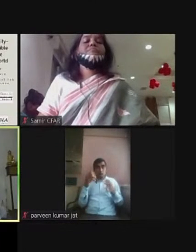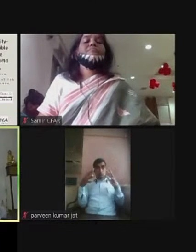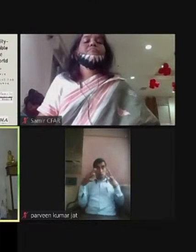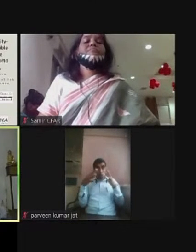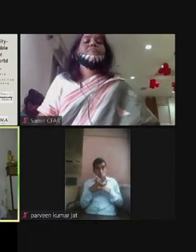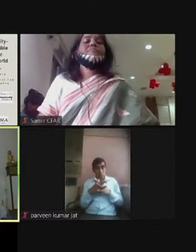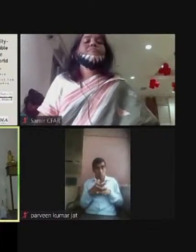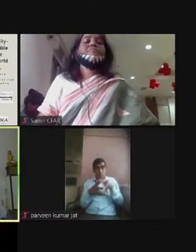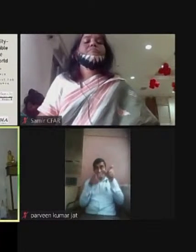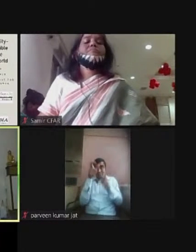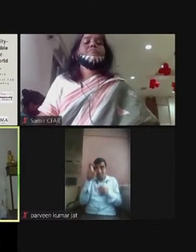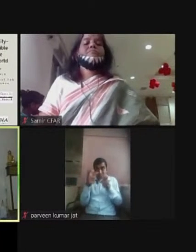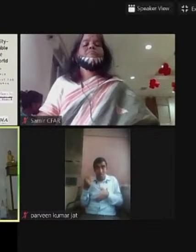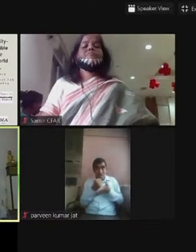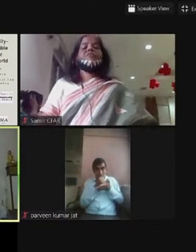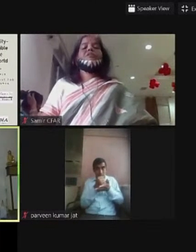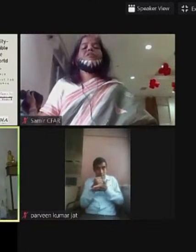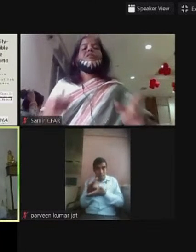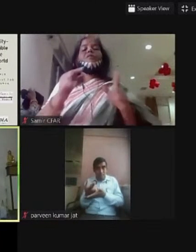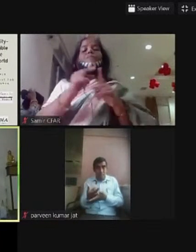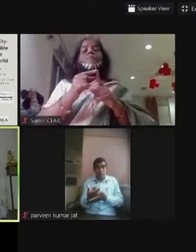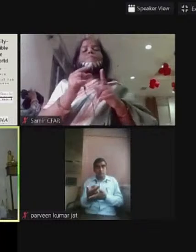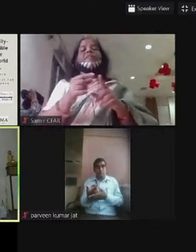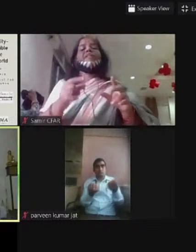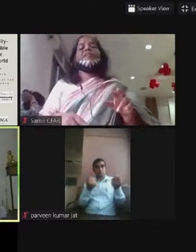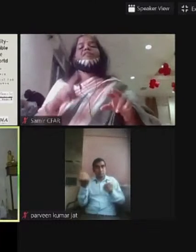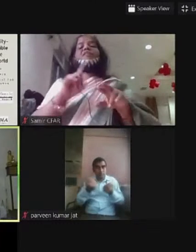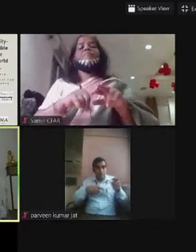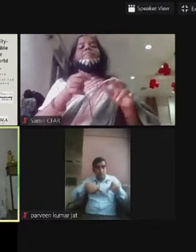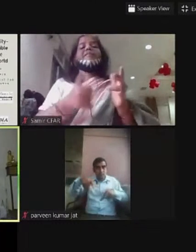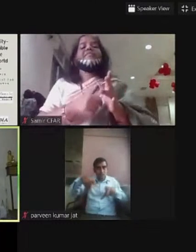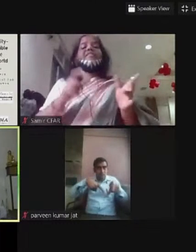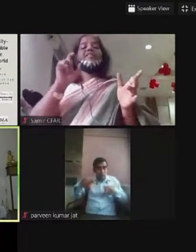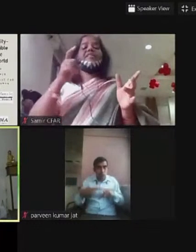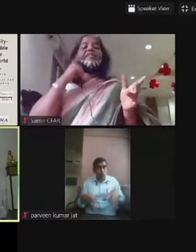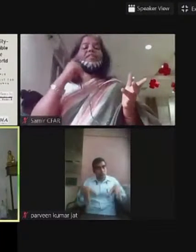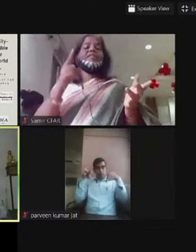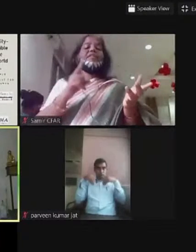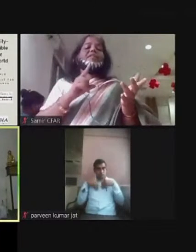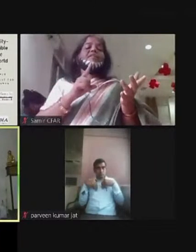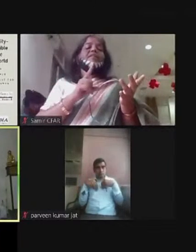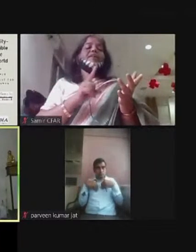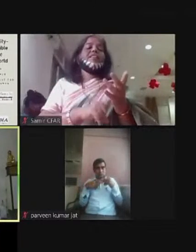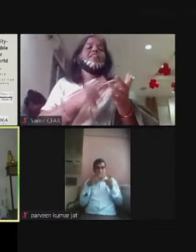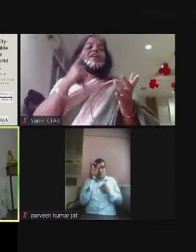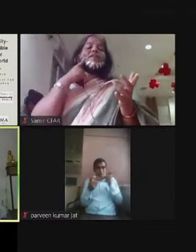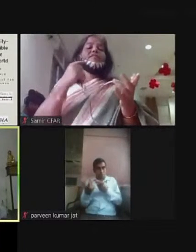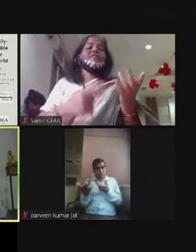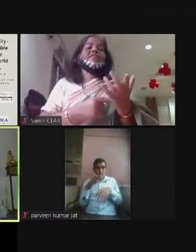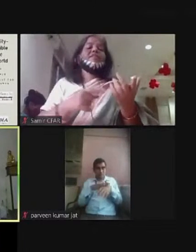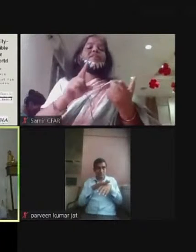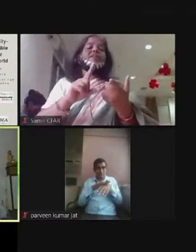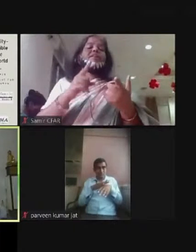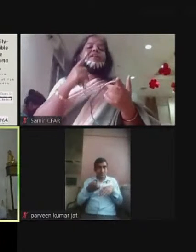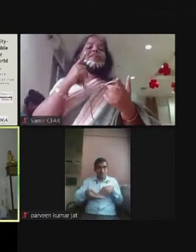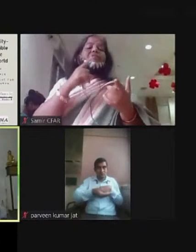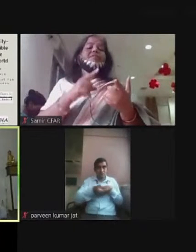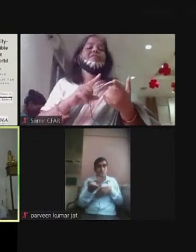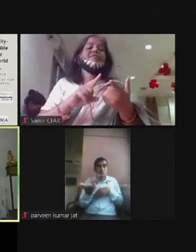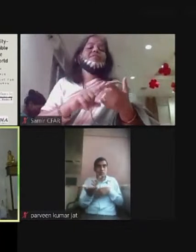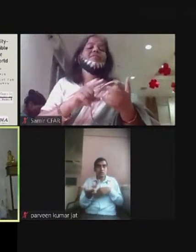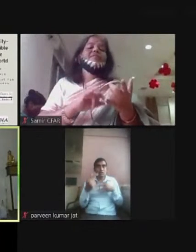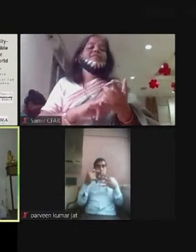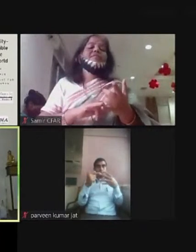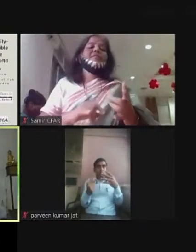and services, we have recognized it in our legal framework, and what are public facilities, what are